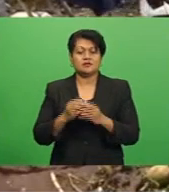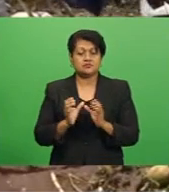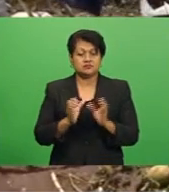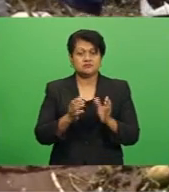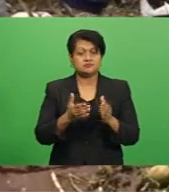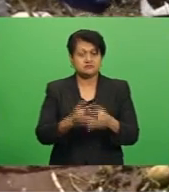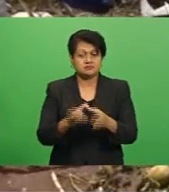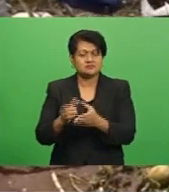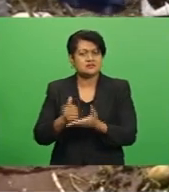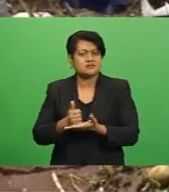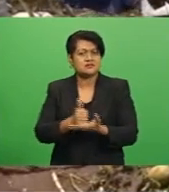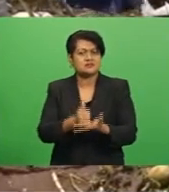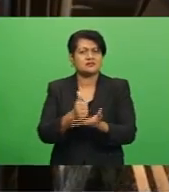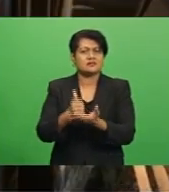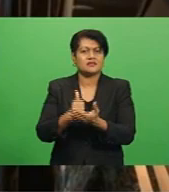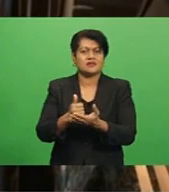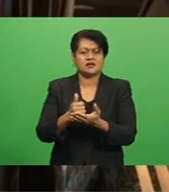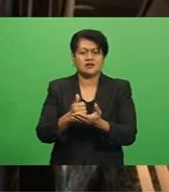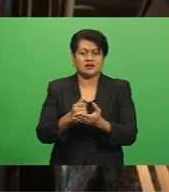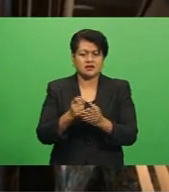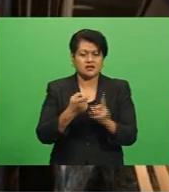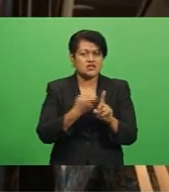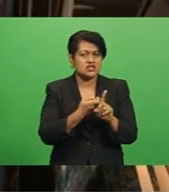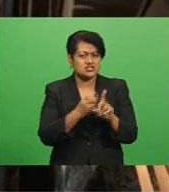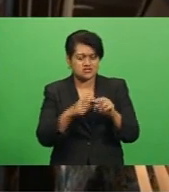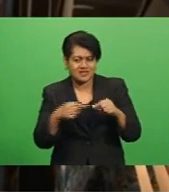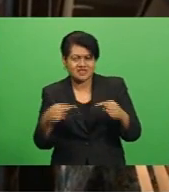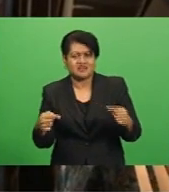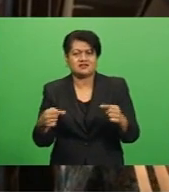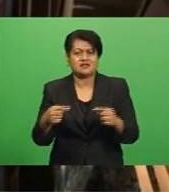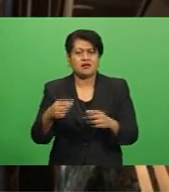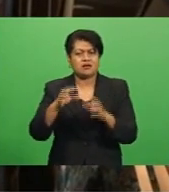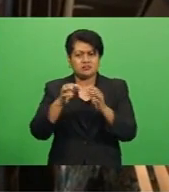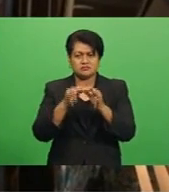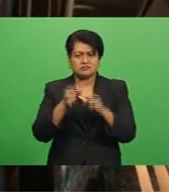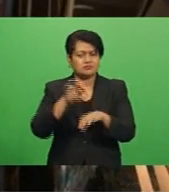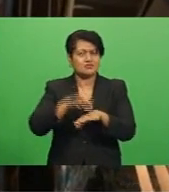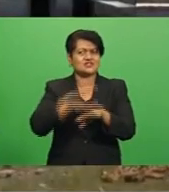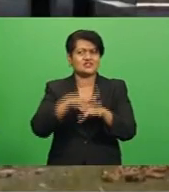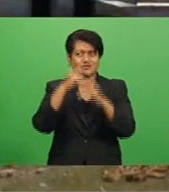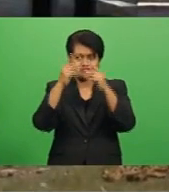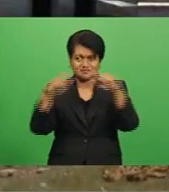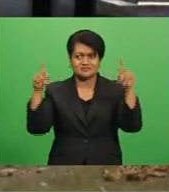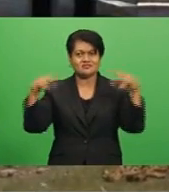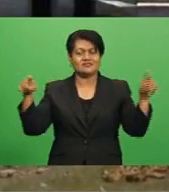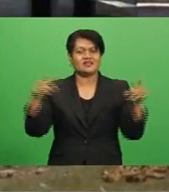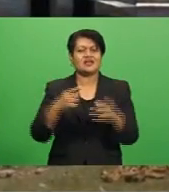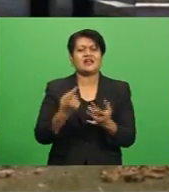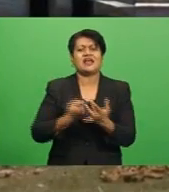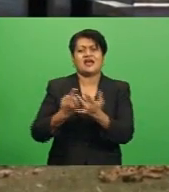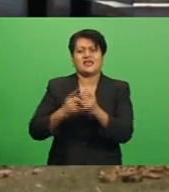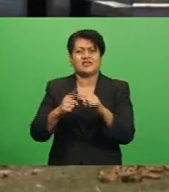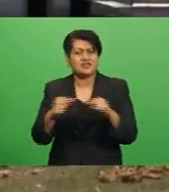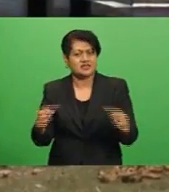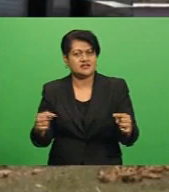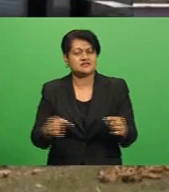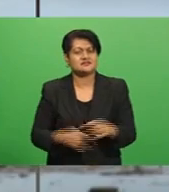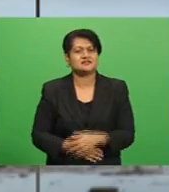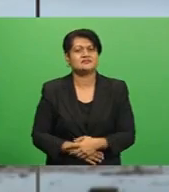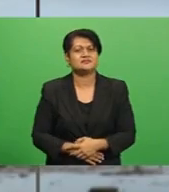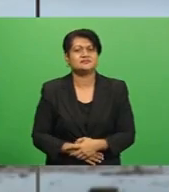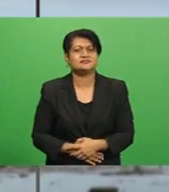tarpaulins, shelter toolkits, kitchen sets, mosquito nets, and other basic items. Dipesh Kumar, FBC